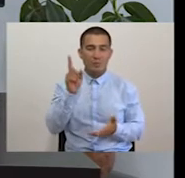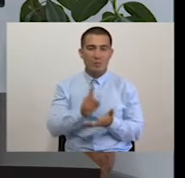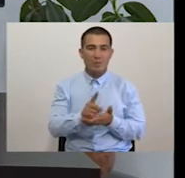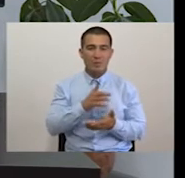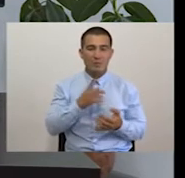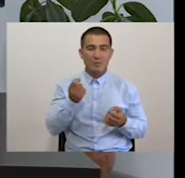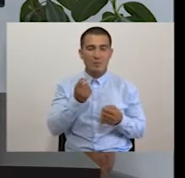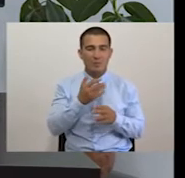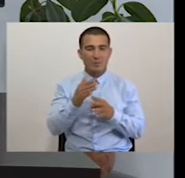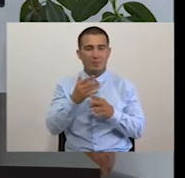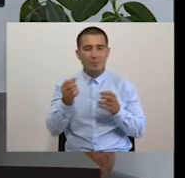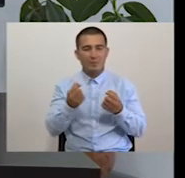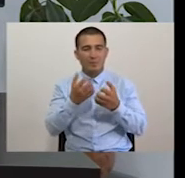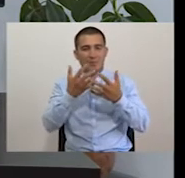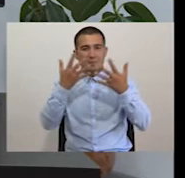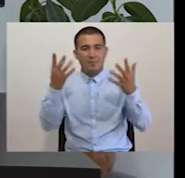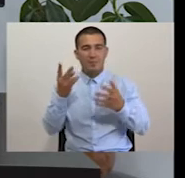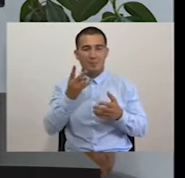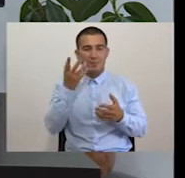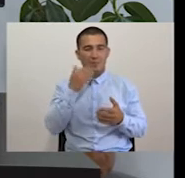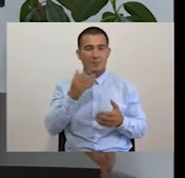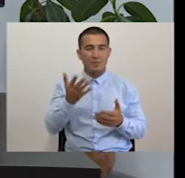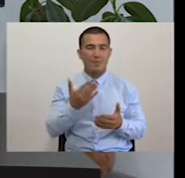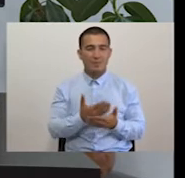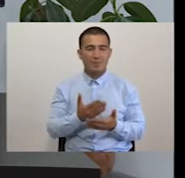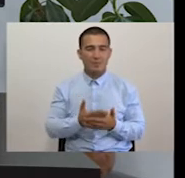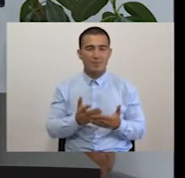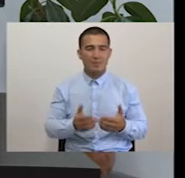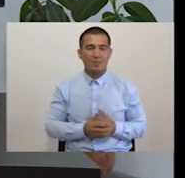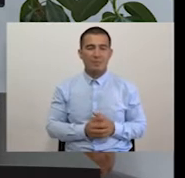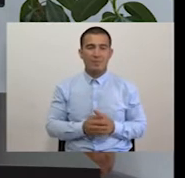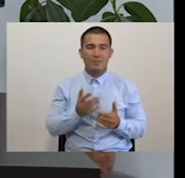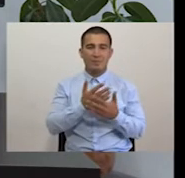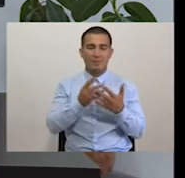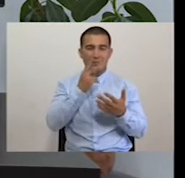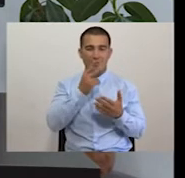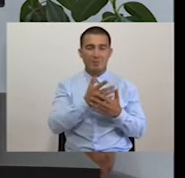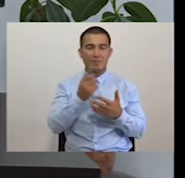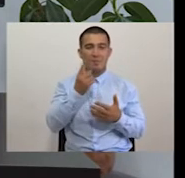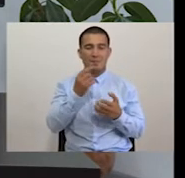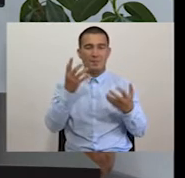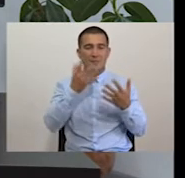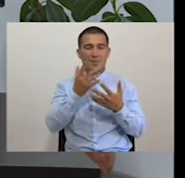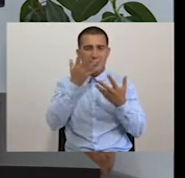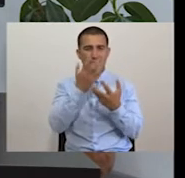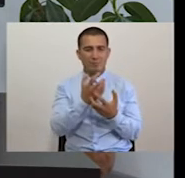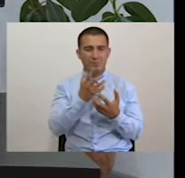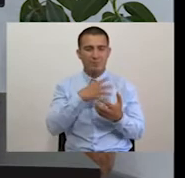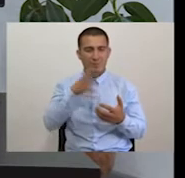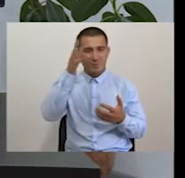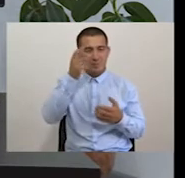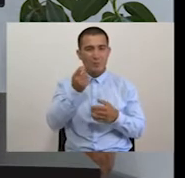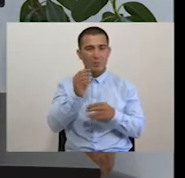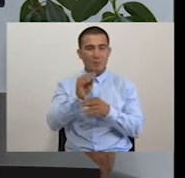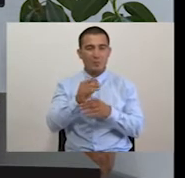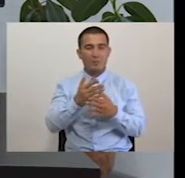Albatta, ocharib borishiga katta ahamiyat berishimiz kerak. Mana ranglarimiz borgan sari suyuqroq, ochroq bo'lib qog'ozga